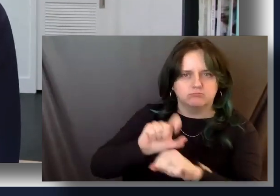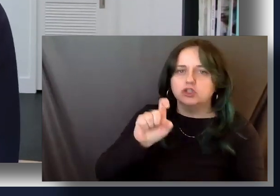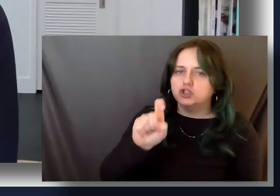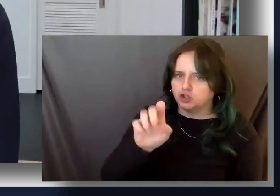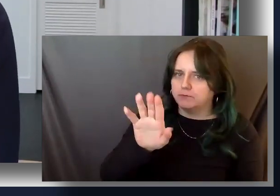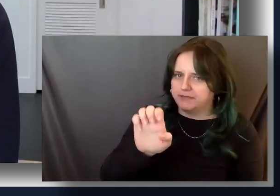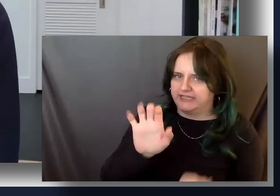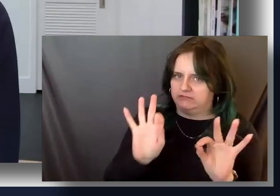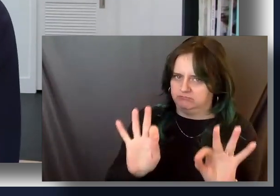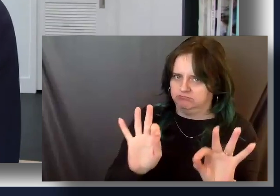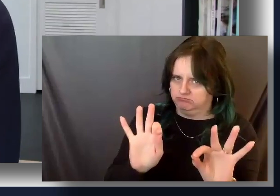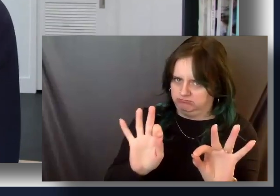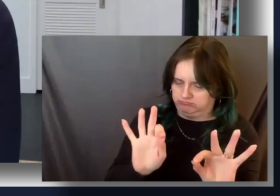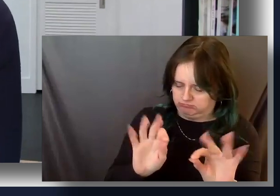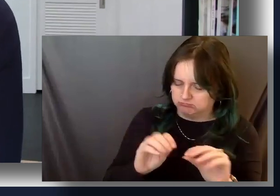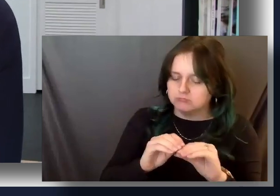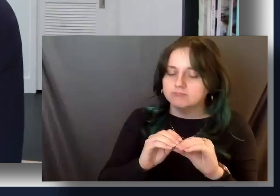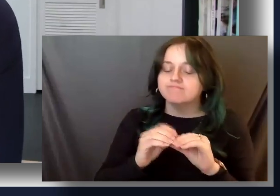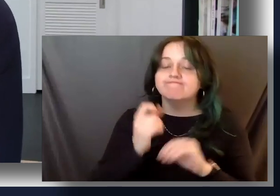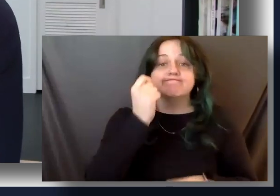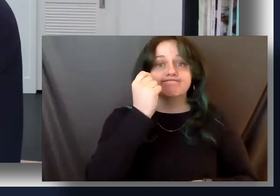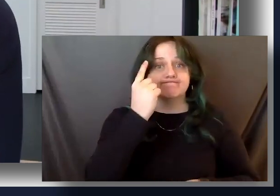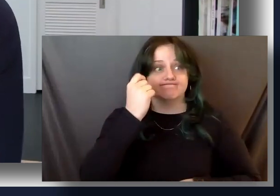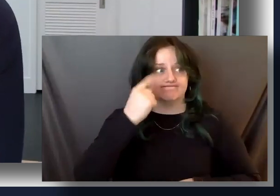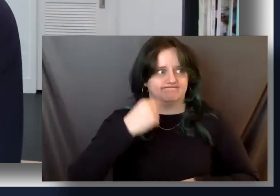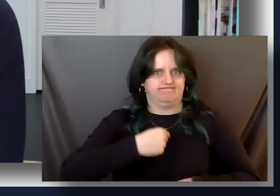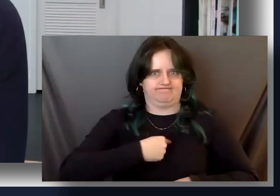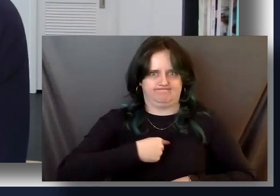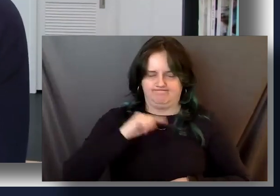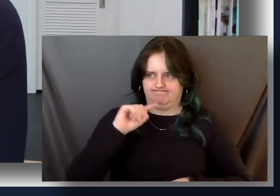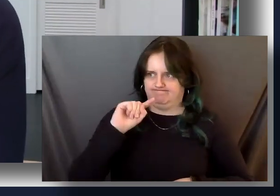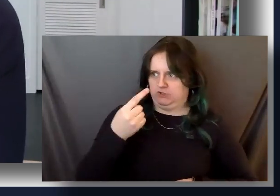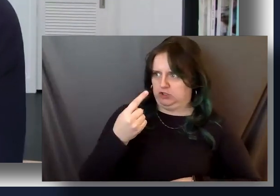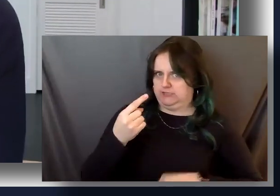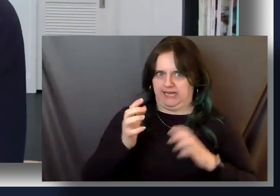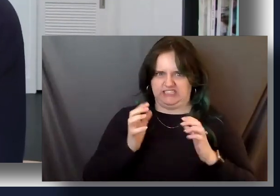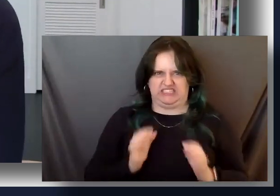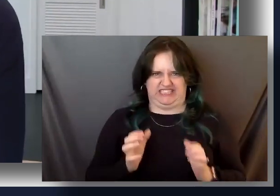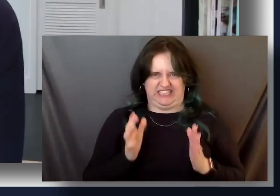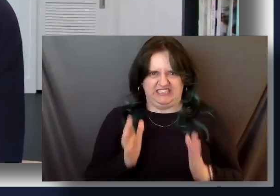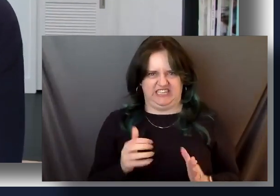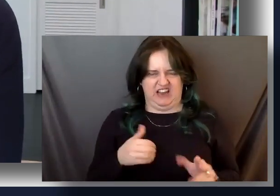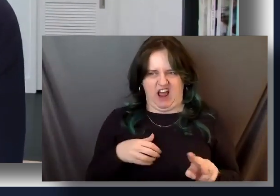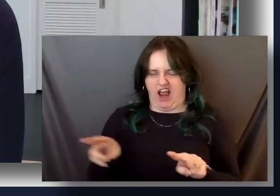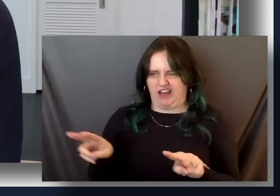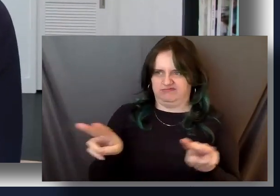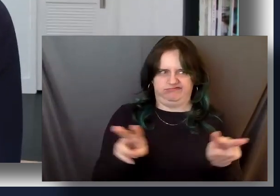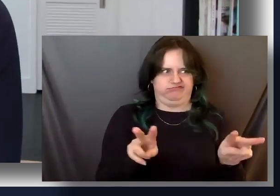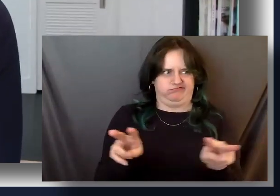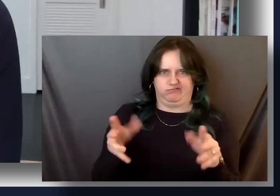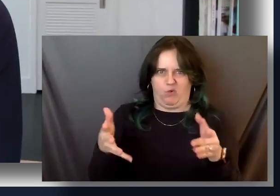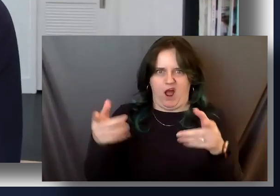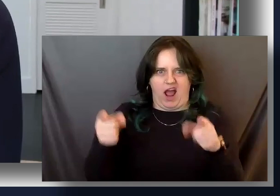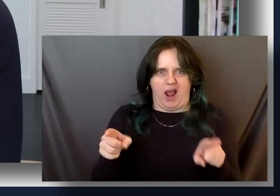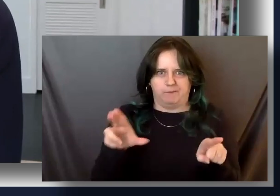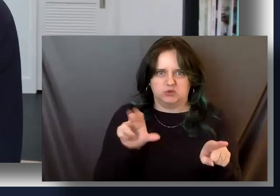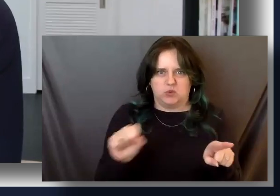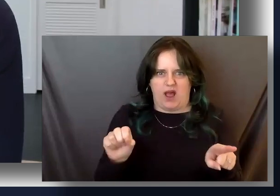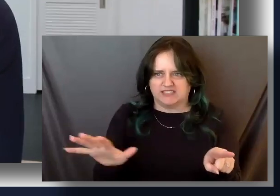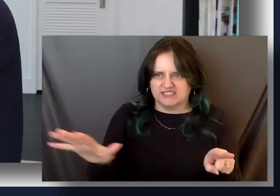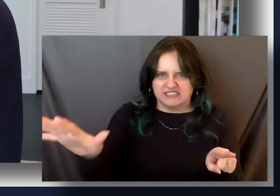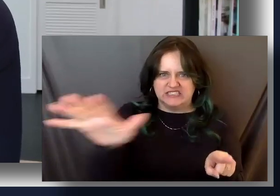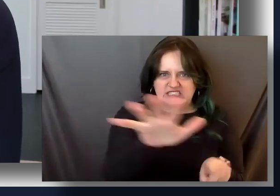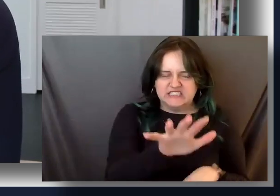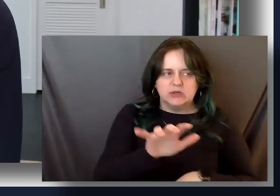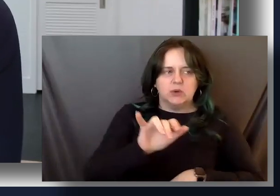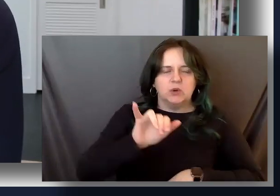it should be. But I was a private citizen and I was watching what was happening in the United States. And I